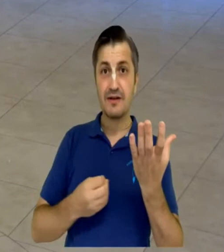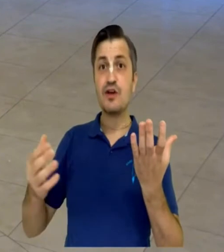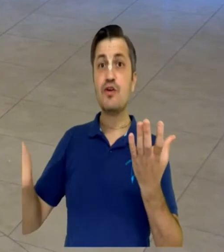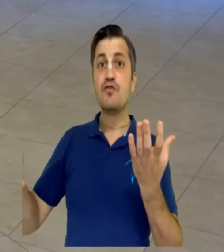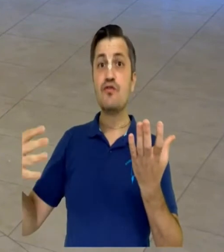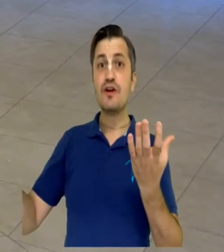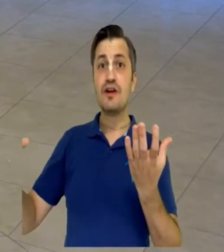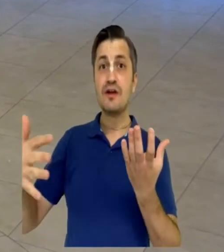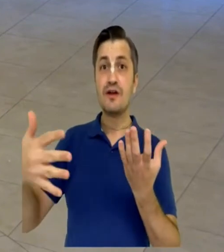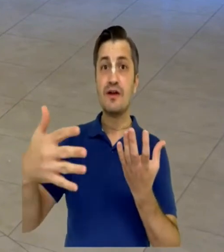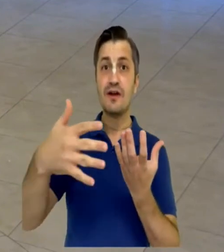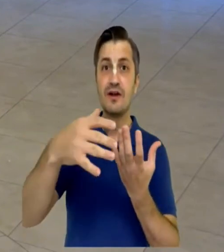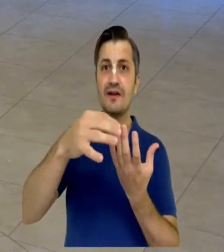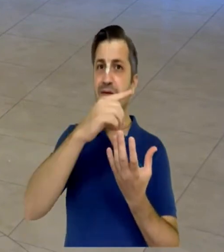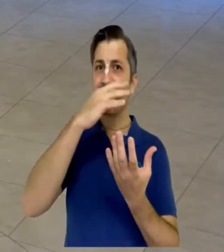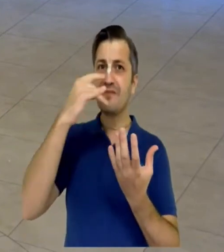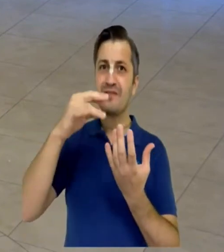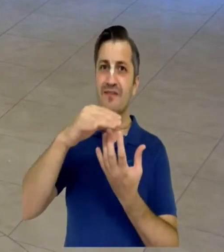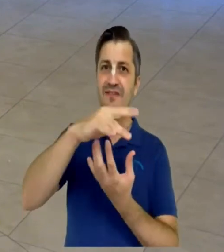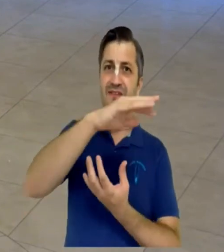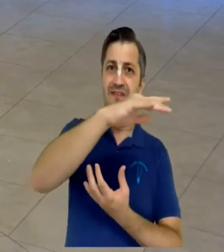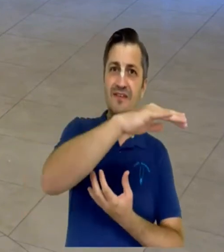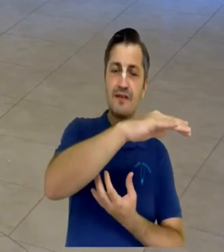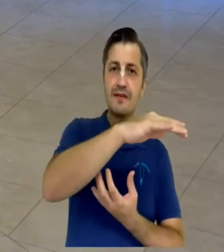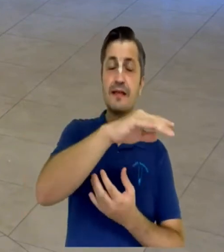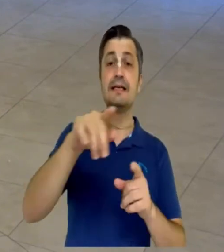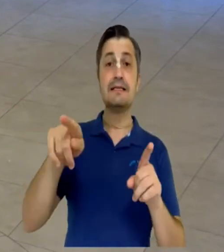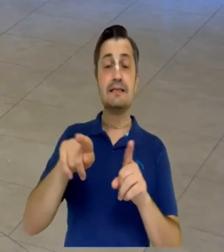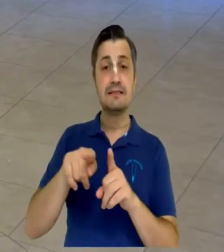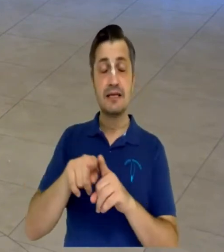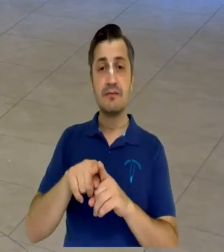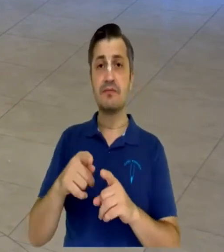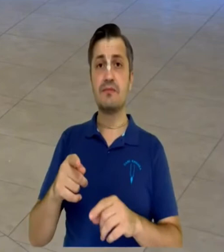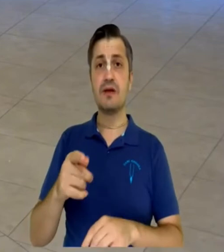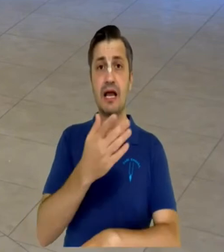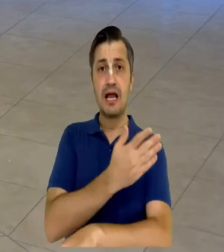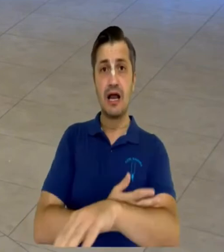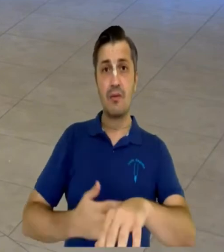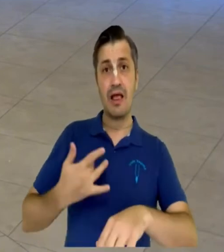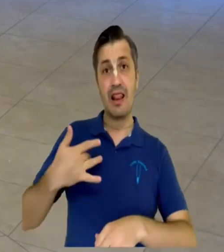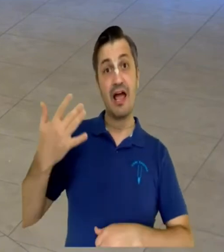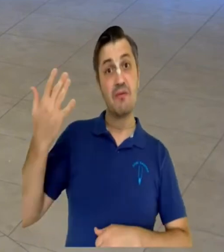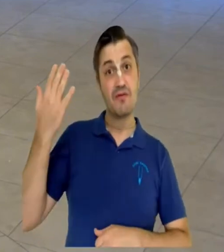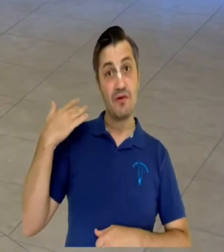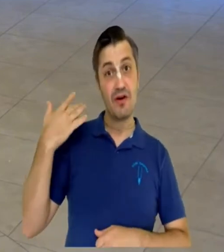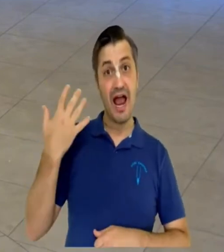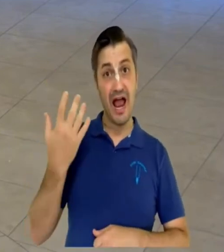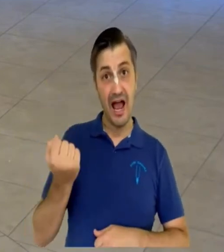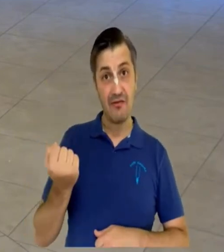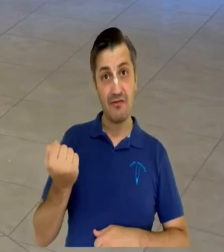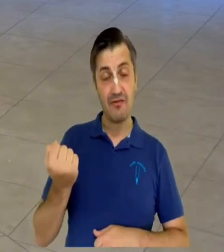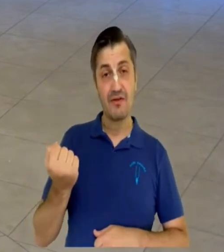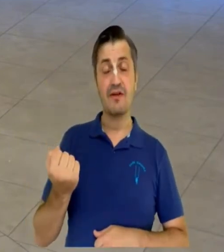and this is all enabled by the Supreme Soul, by the Paramatma. And in chapter 13